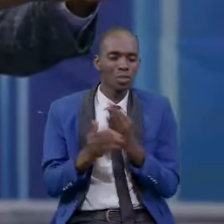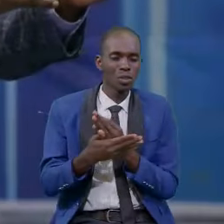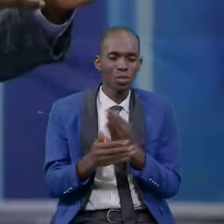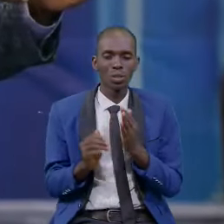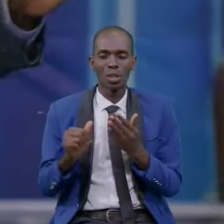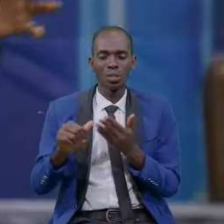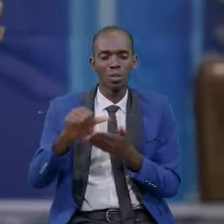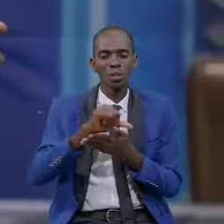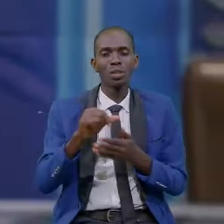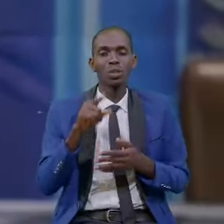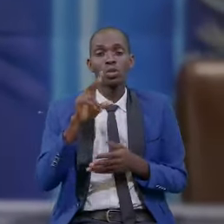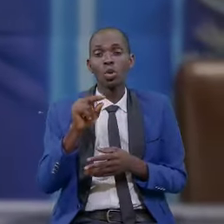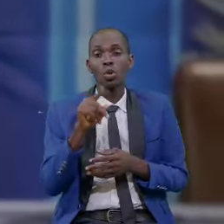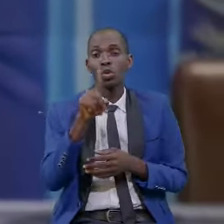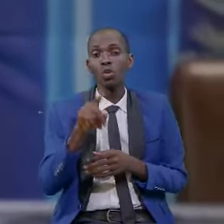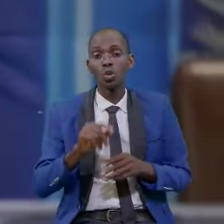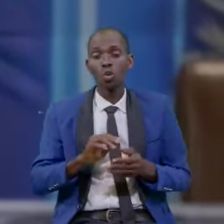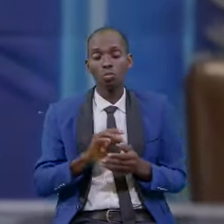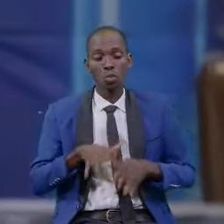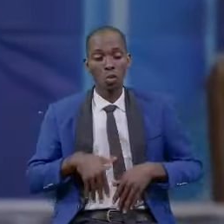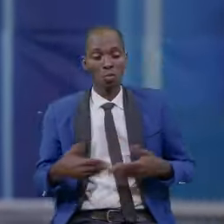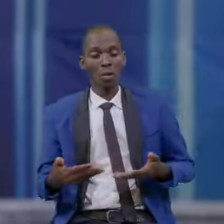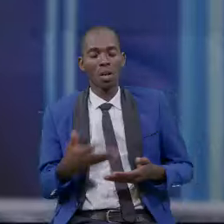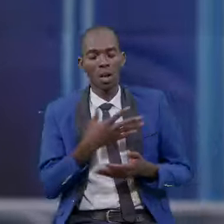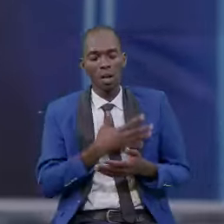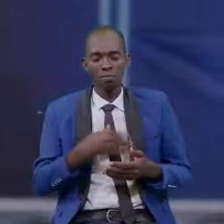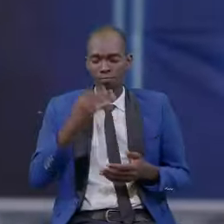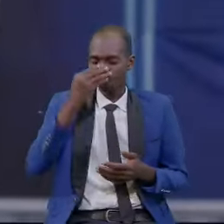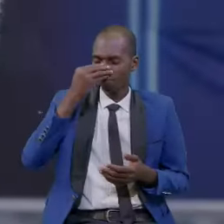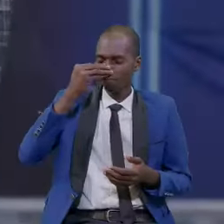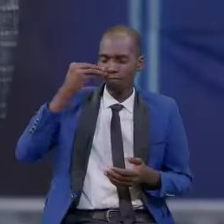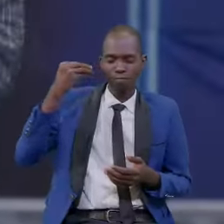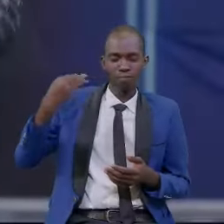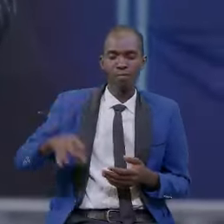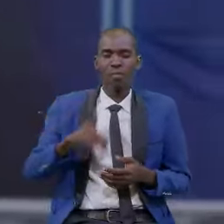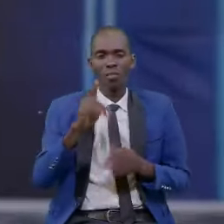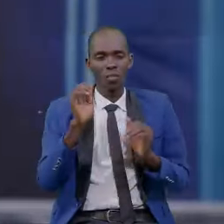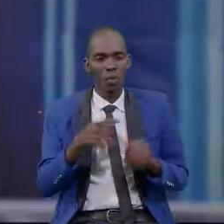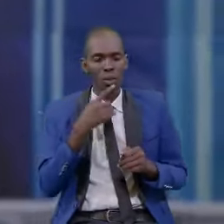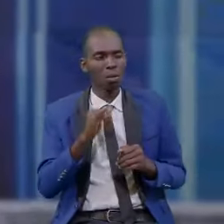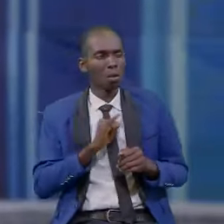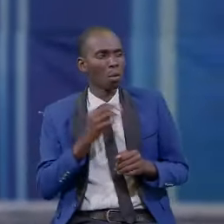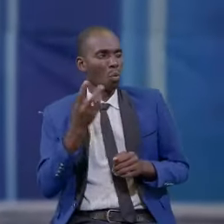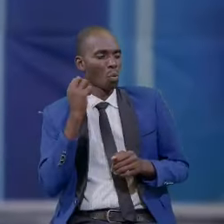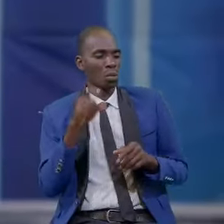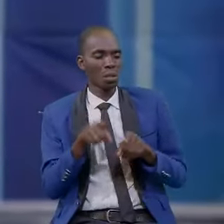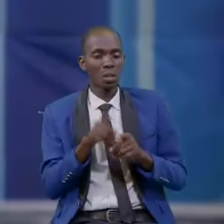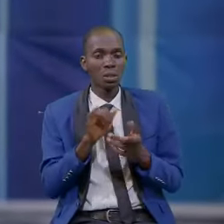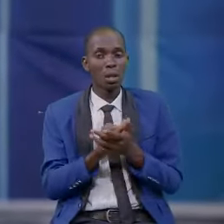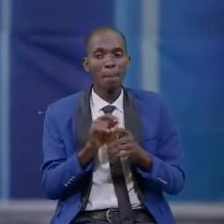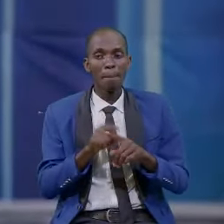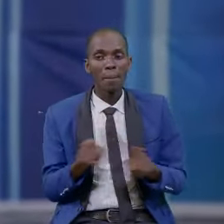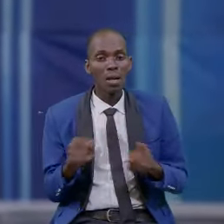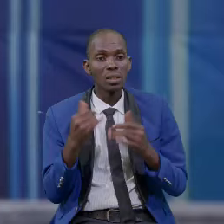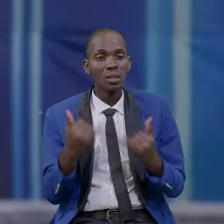confess and you forsake, and you say, I was like that, but from tonight,